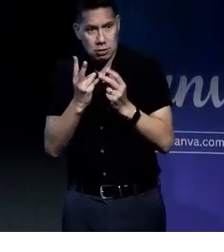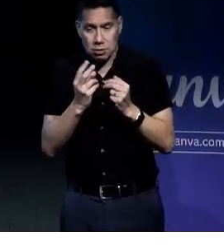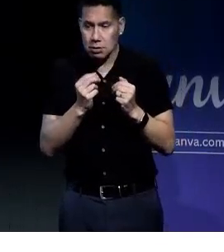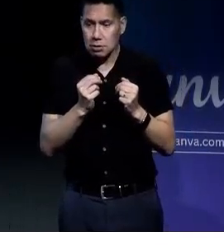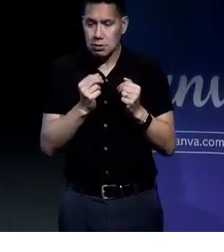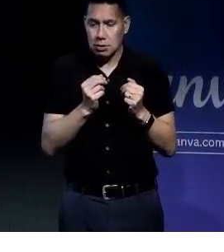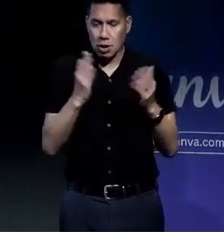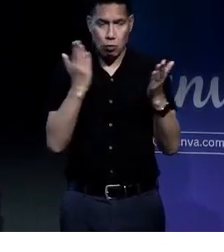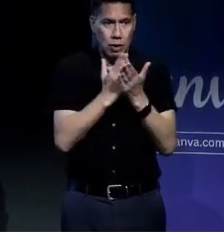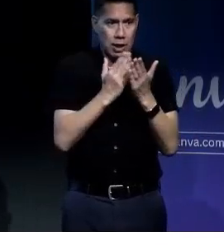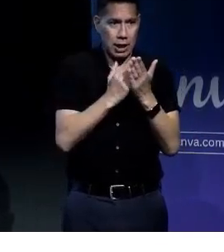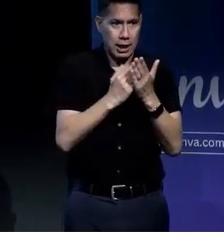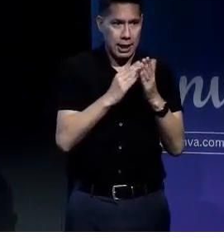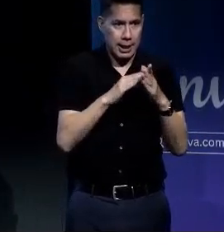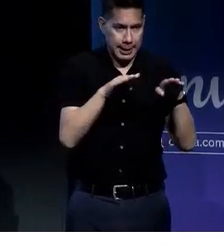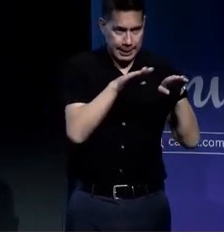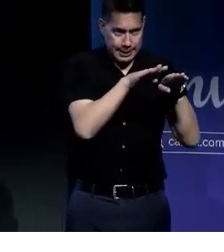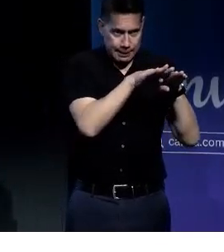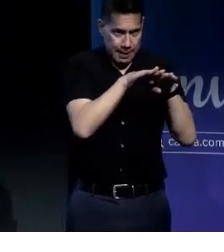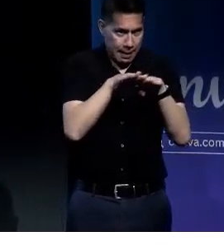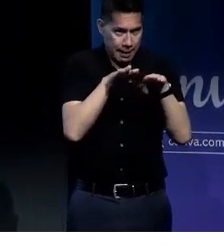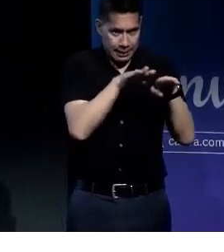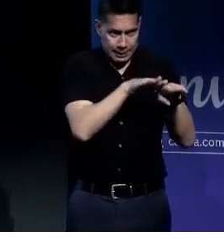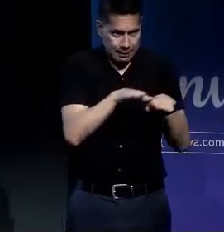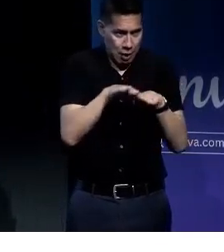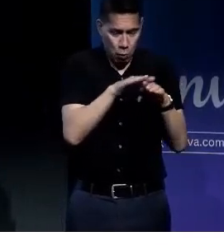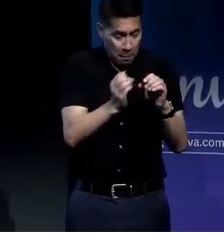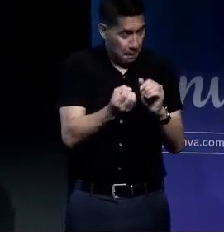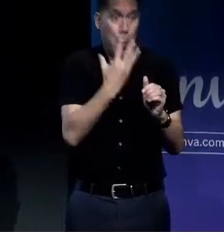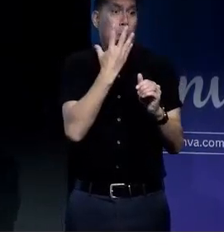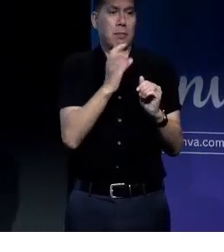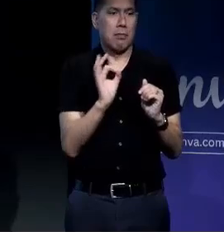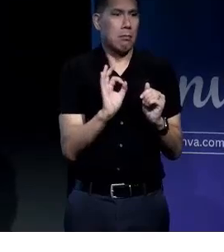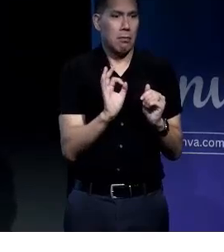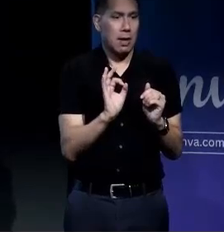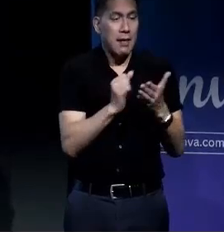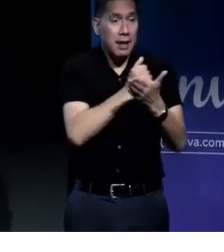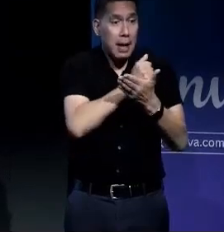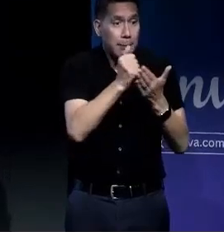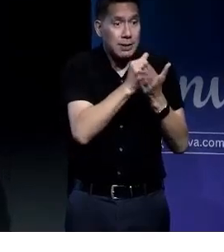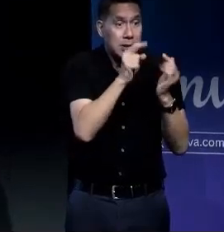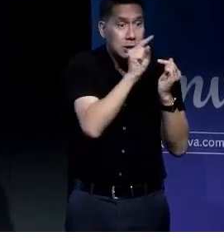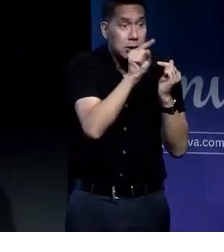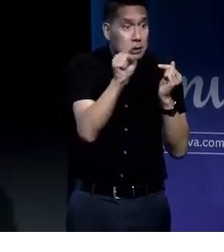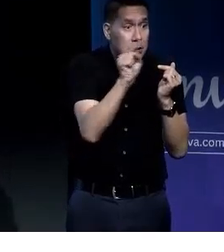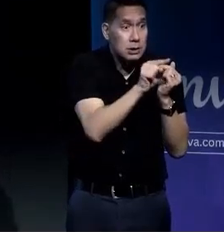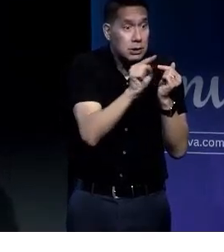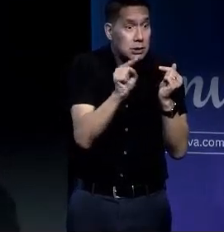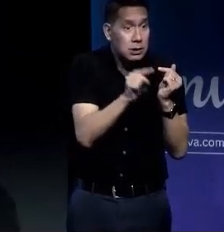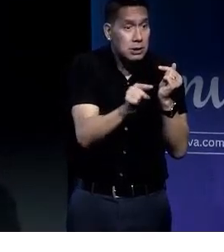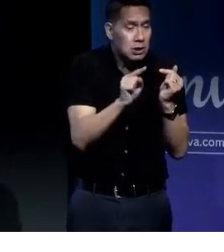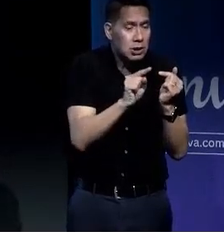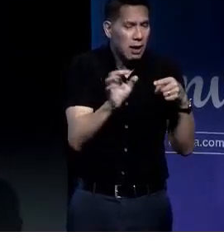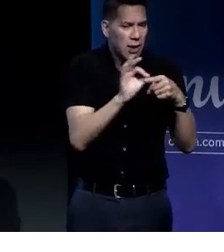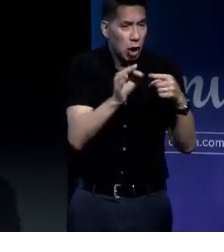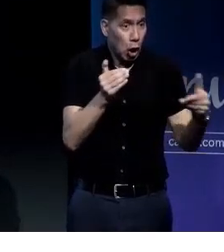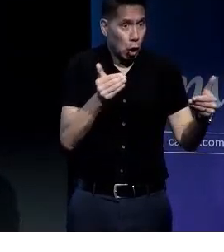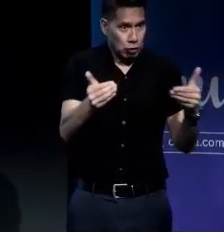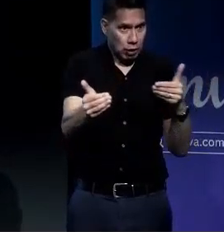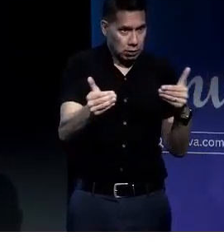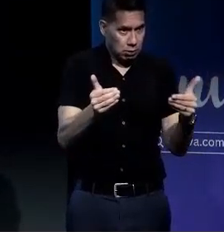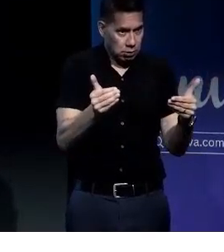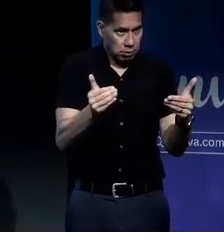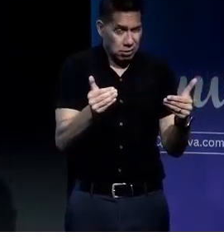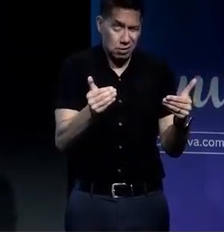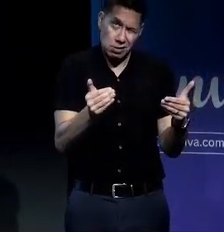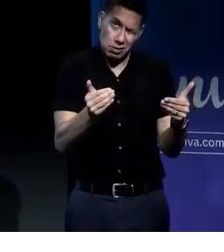perceptually uniform. It won't jump out at you. The numbers that I put on the colours are the colour contrast